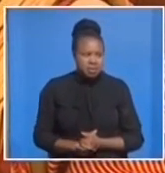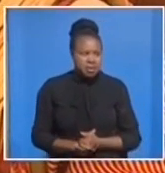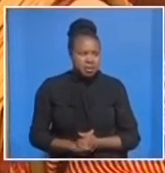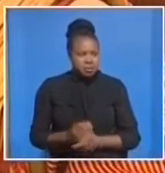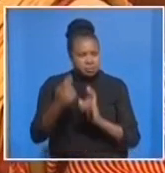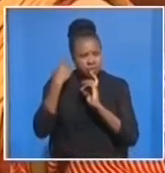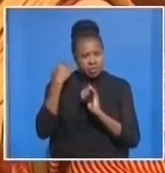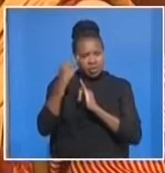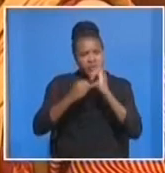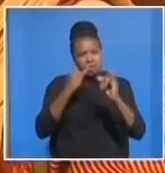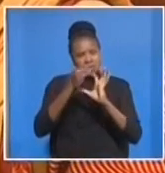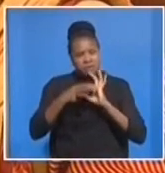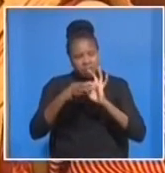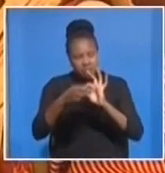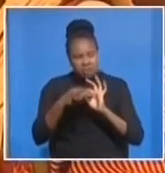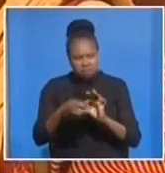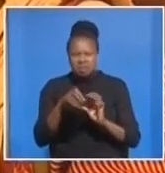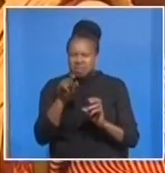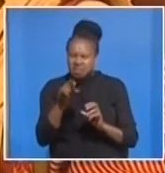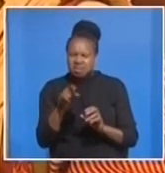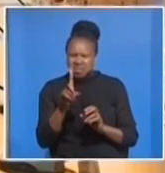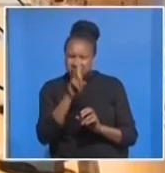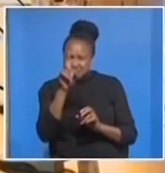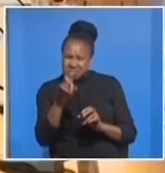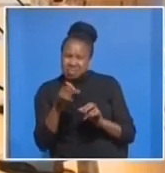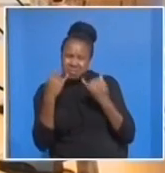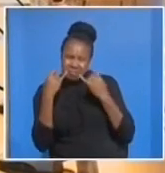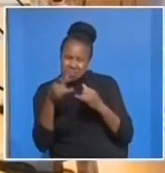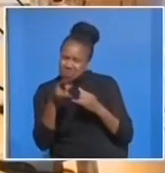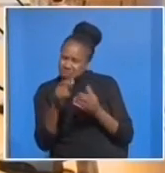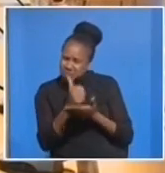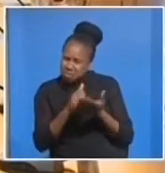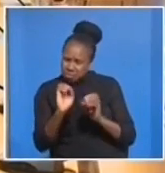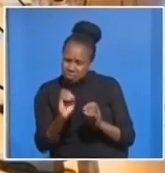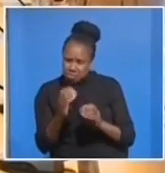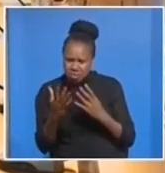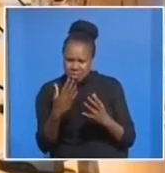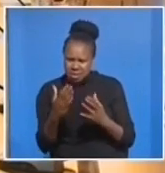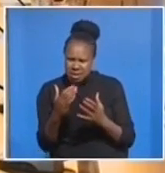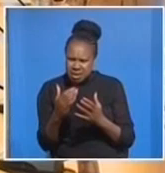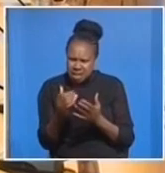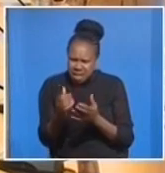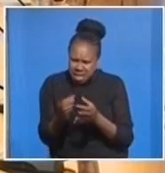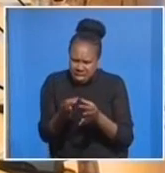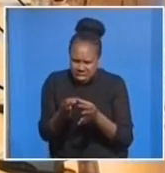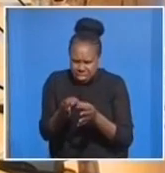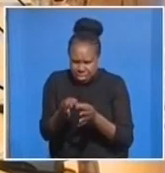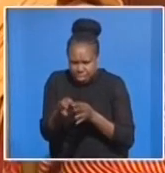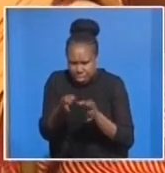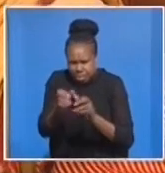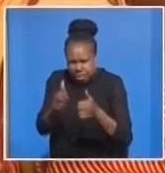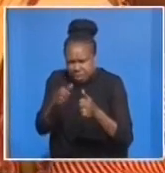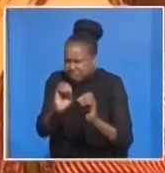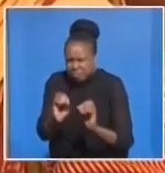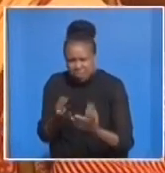Cooperation Minister Netumbo Nandindaitwa also questioned the information, which he says might not be verified or interpreted differently.